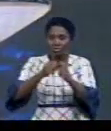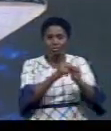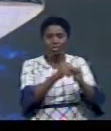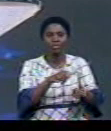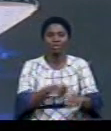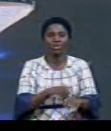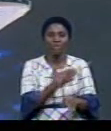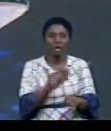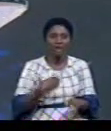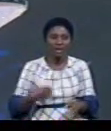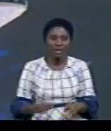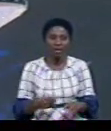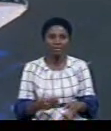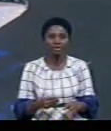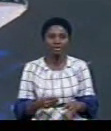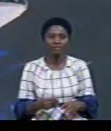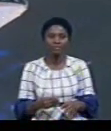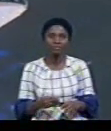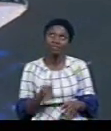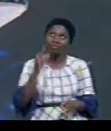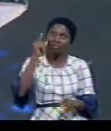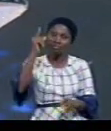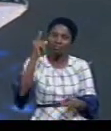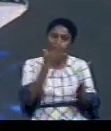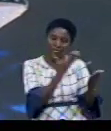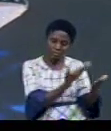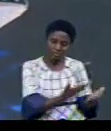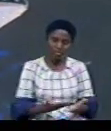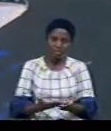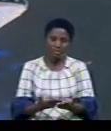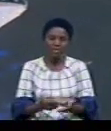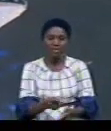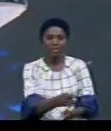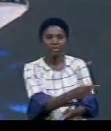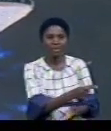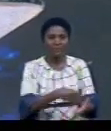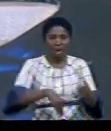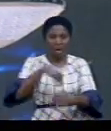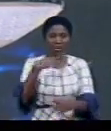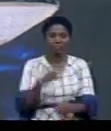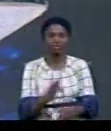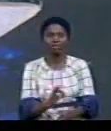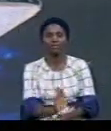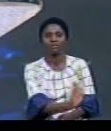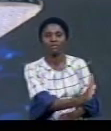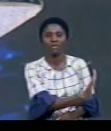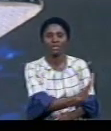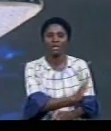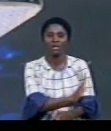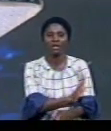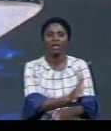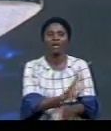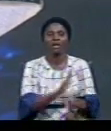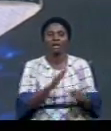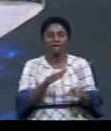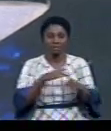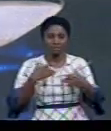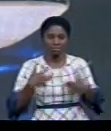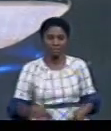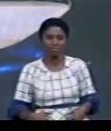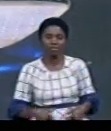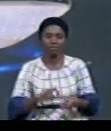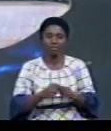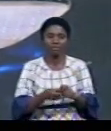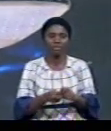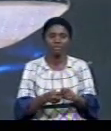bringeth them out of their distresses. And then in verse 29,